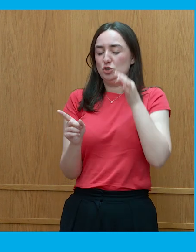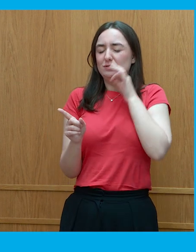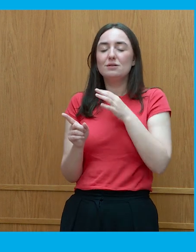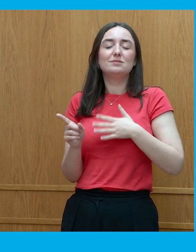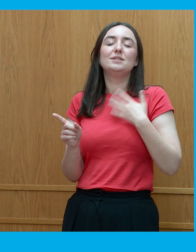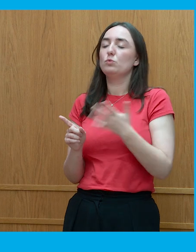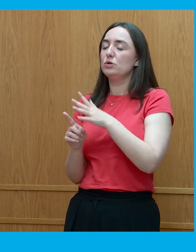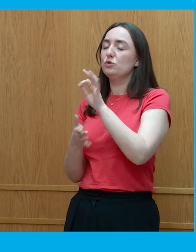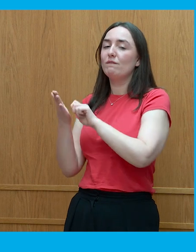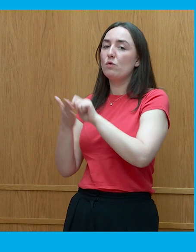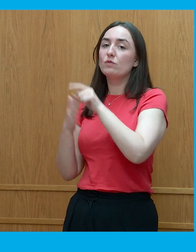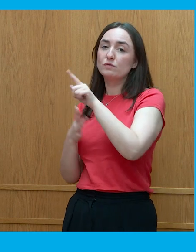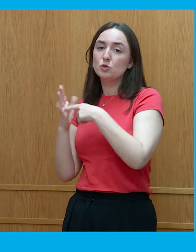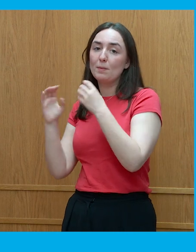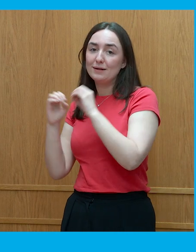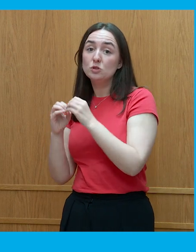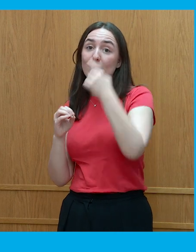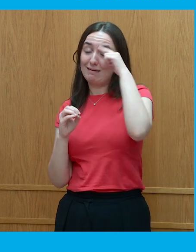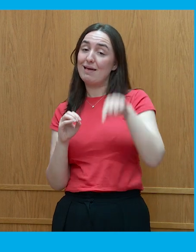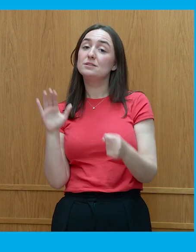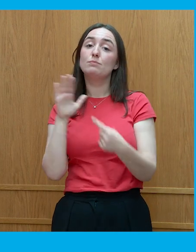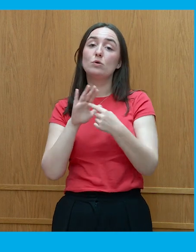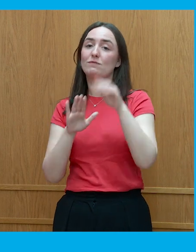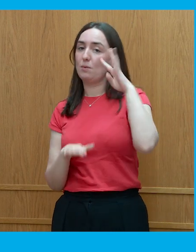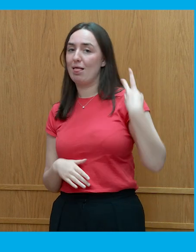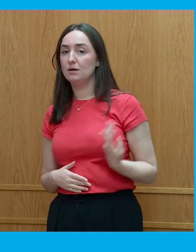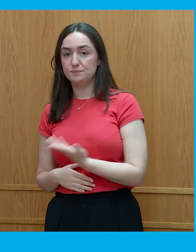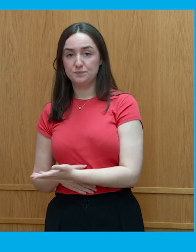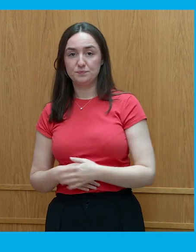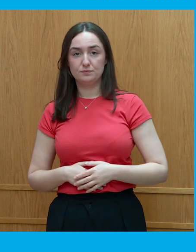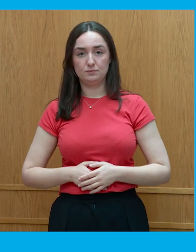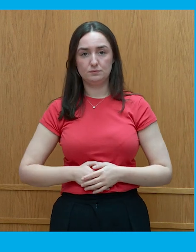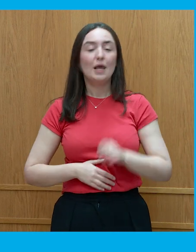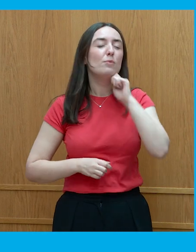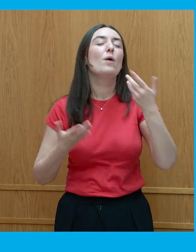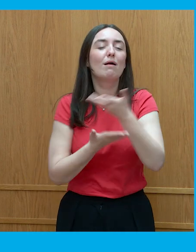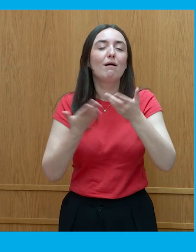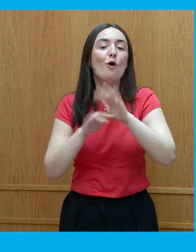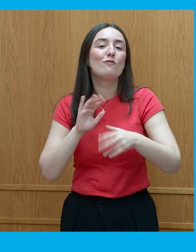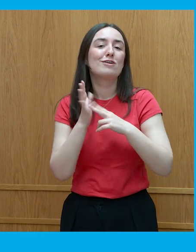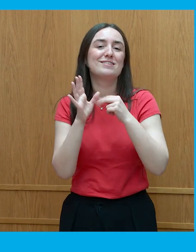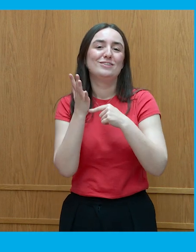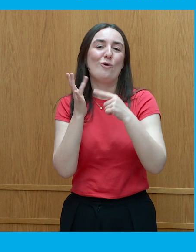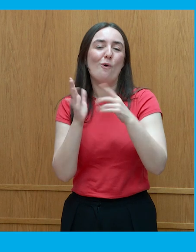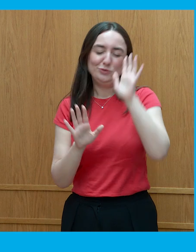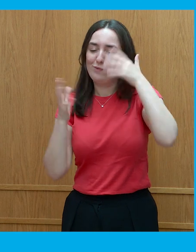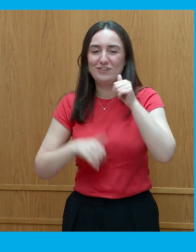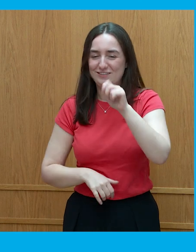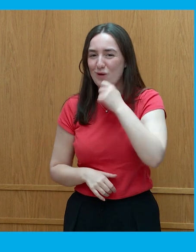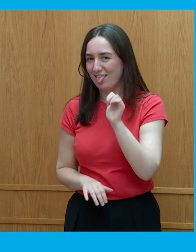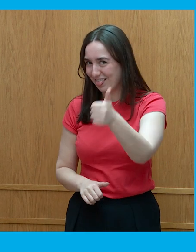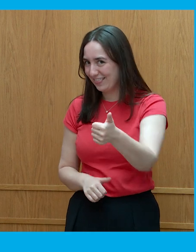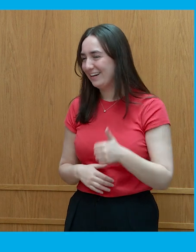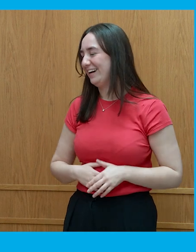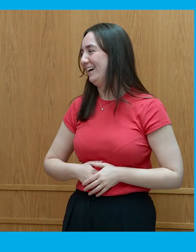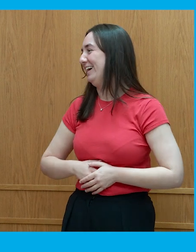that 10% of the vote that they're fighting for. Here's how I think the math works. We're going to talk about NATO, don't worry. Yeah, we're going to talk about NATO. We'll get to NATO all together in a